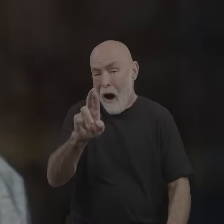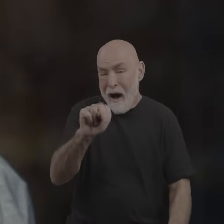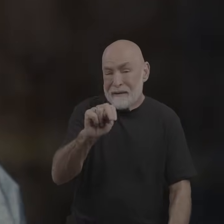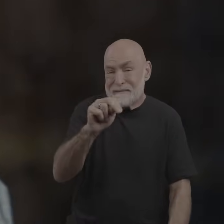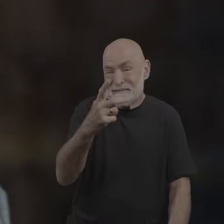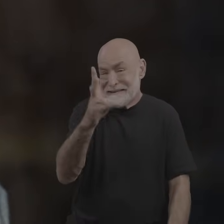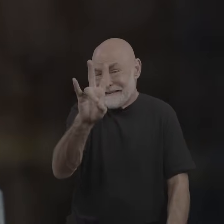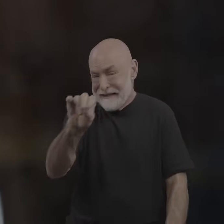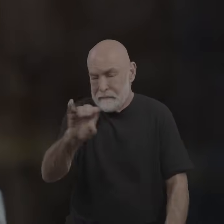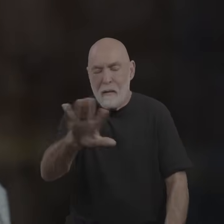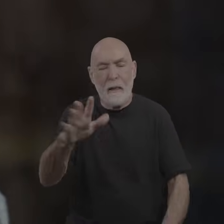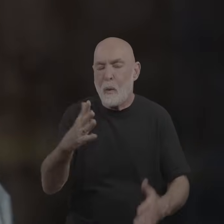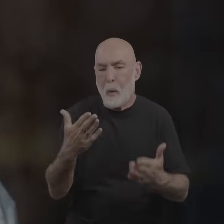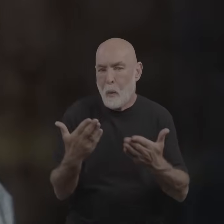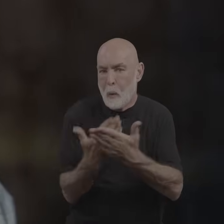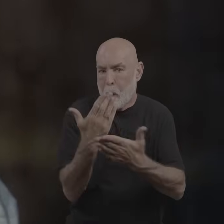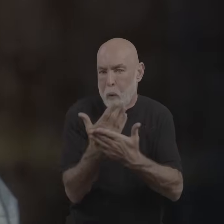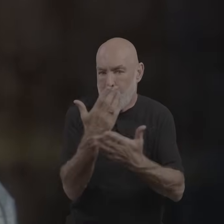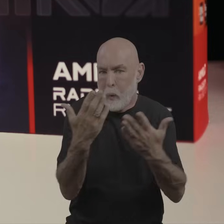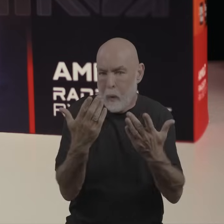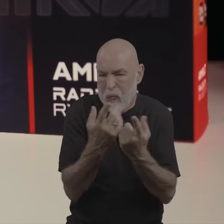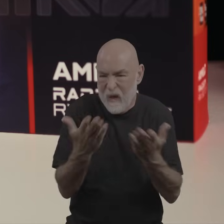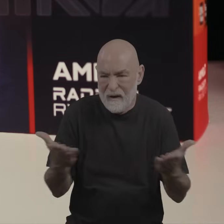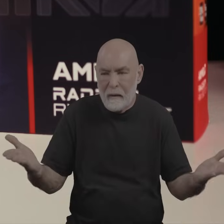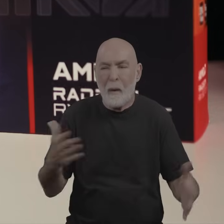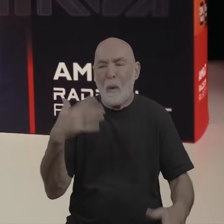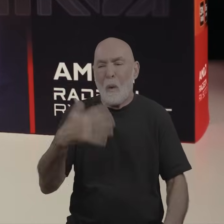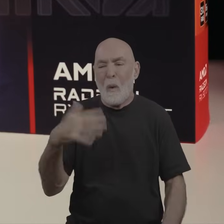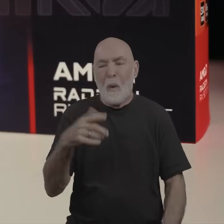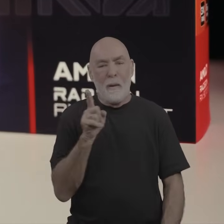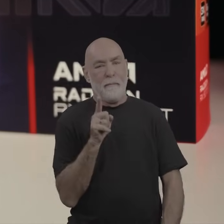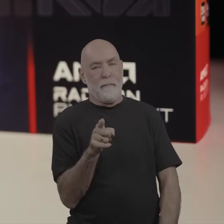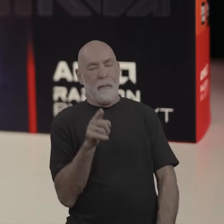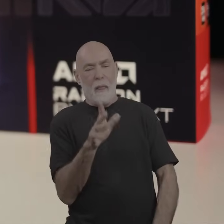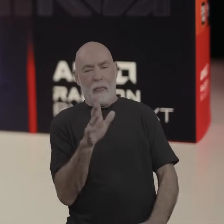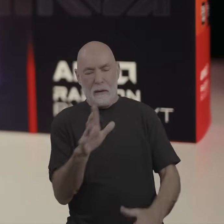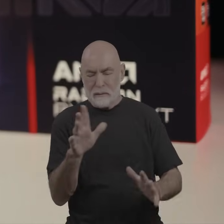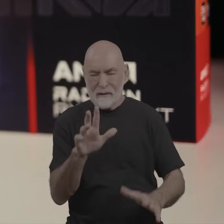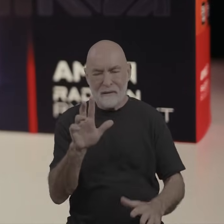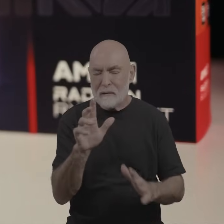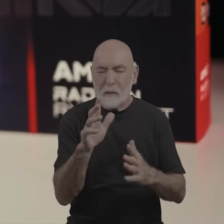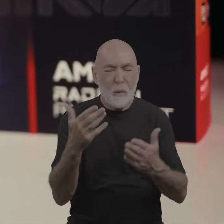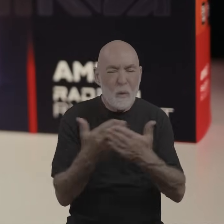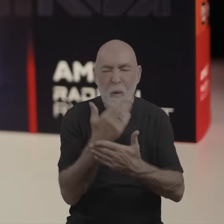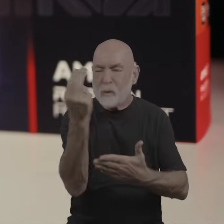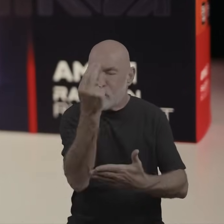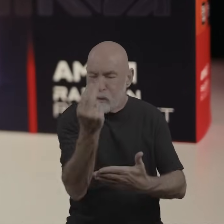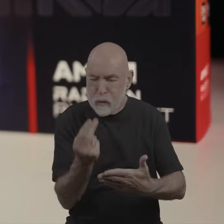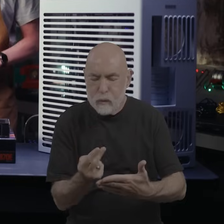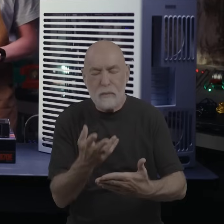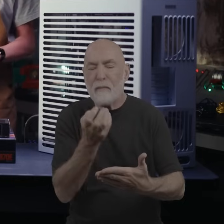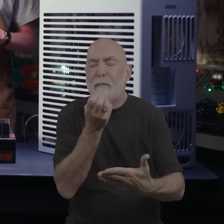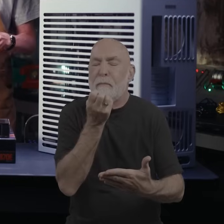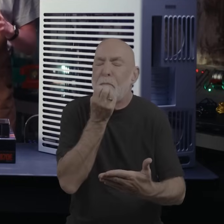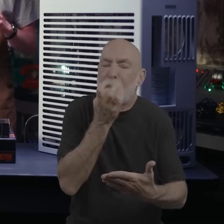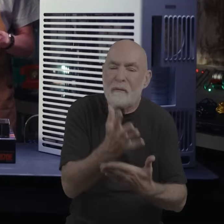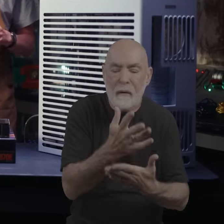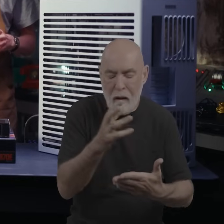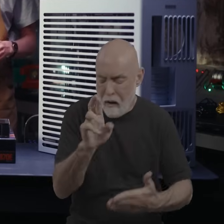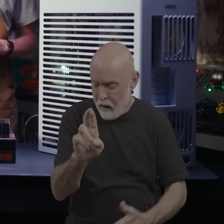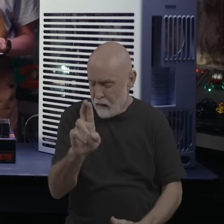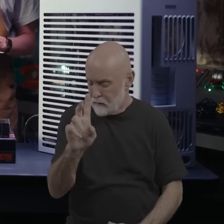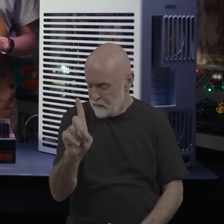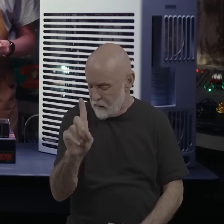RX 9070 XT is a hot ticket item right now, and for good reason. This is AMD's graphics division putting its best foot forward with an RDNA